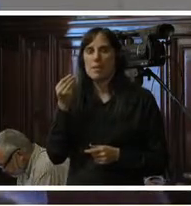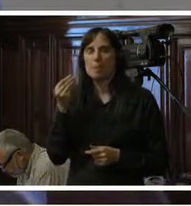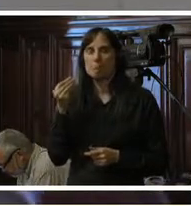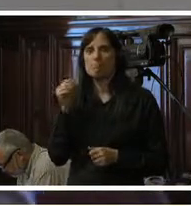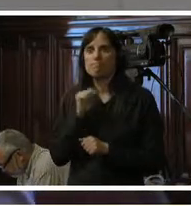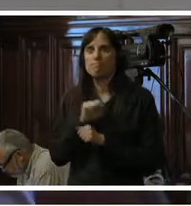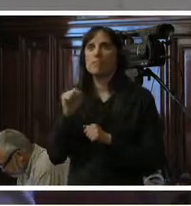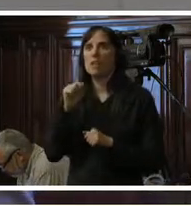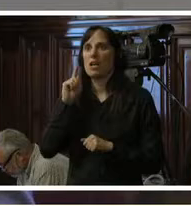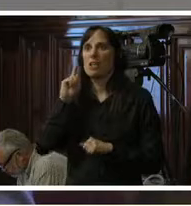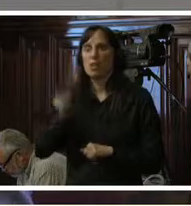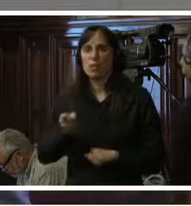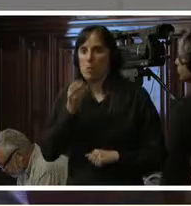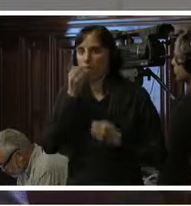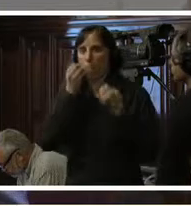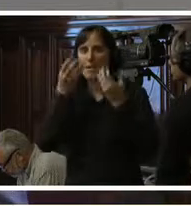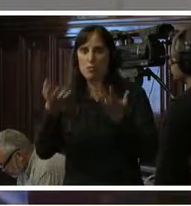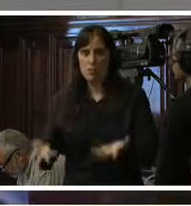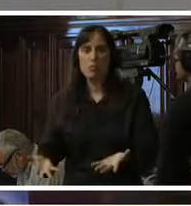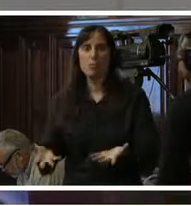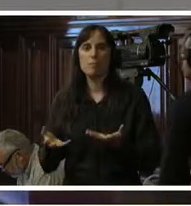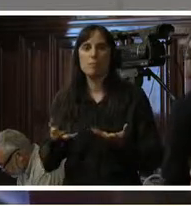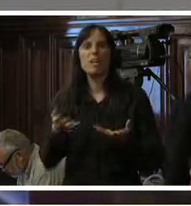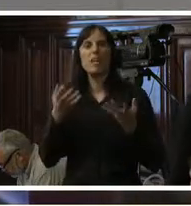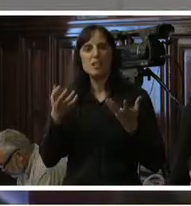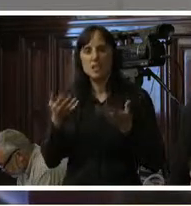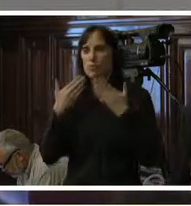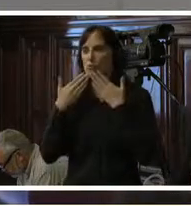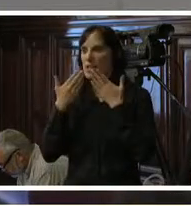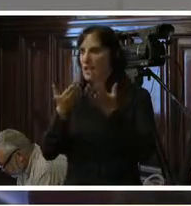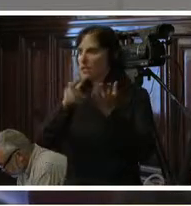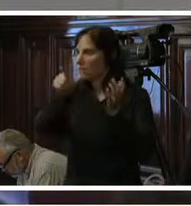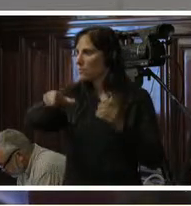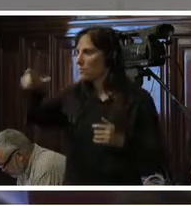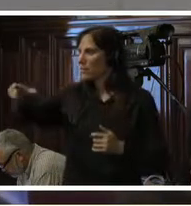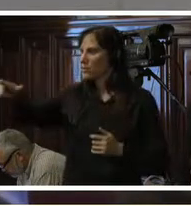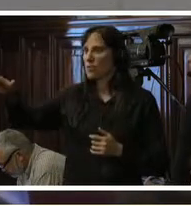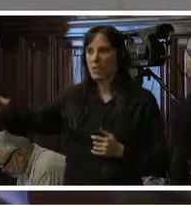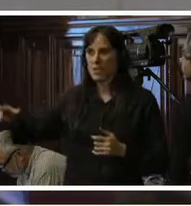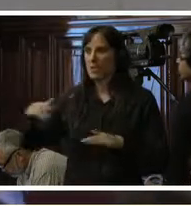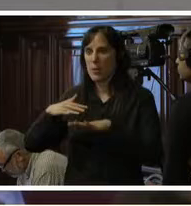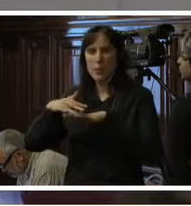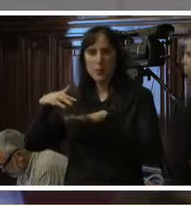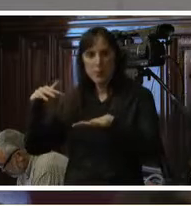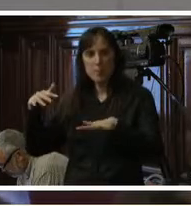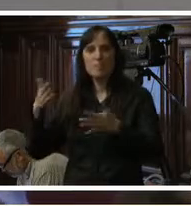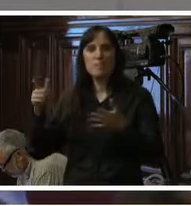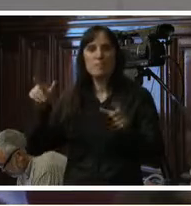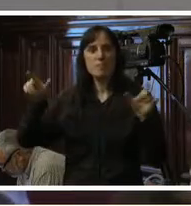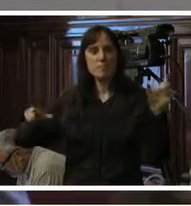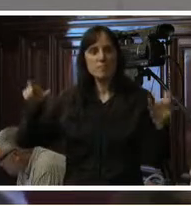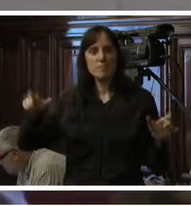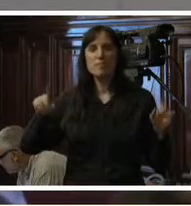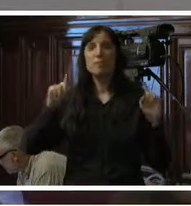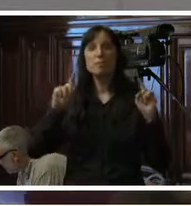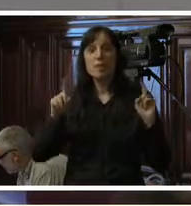forward. And I must thank the audience for being here. Thank you very much. And I hope that if you have any information which